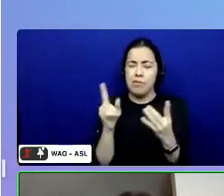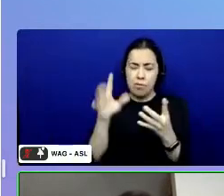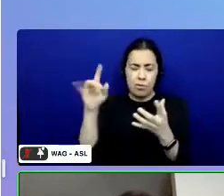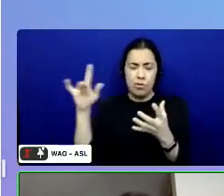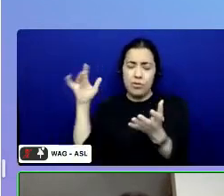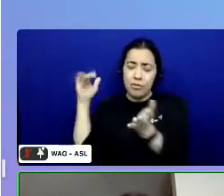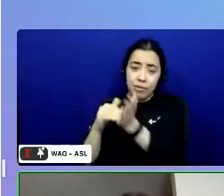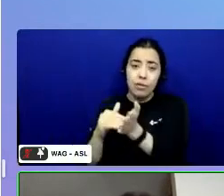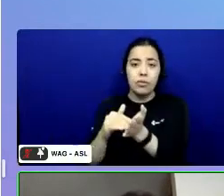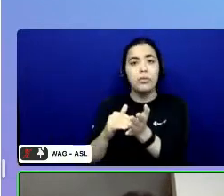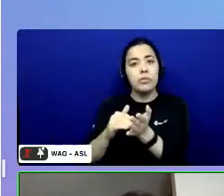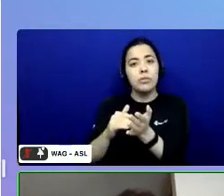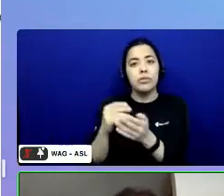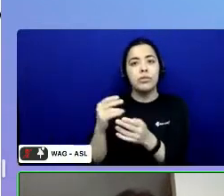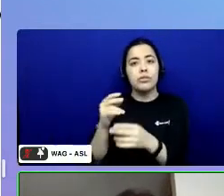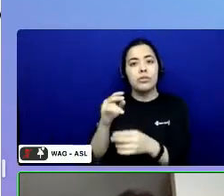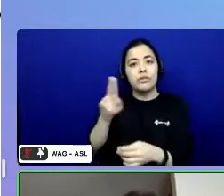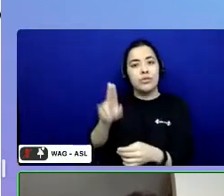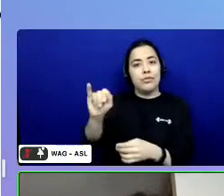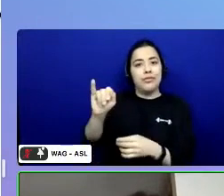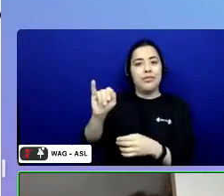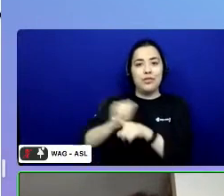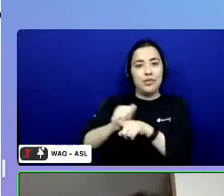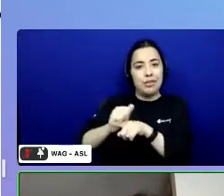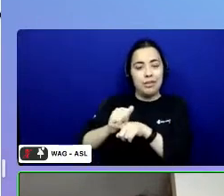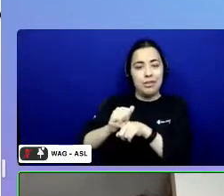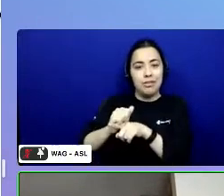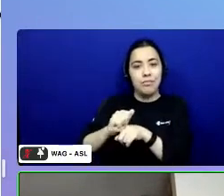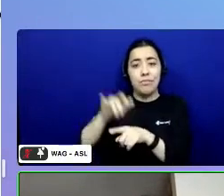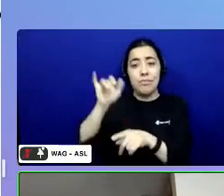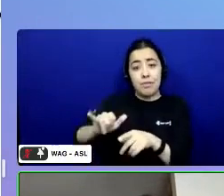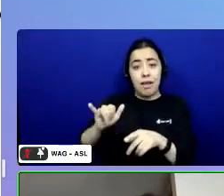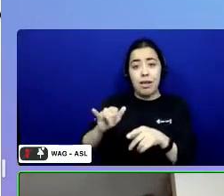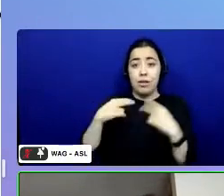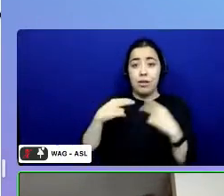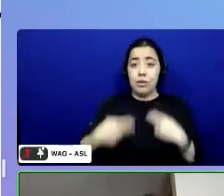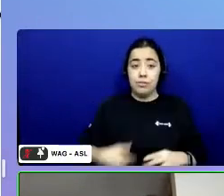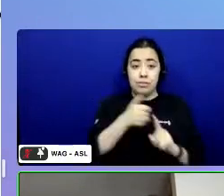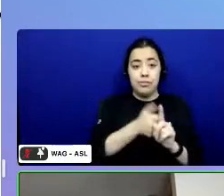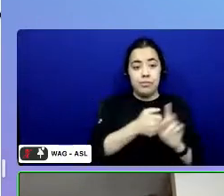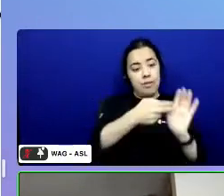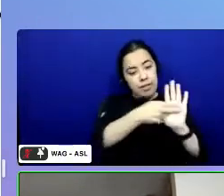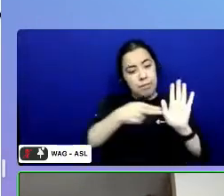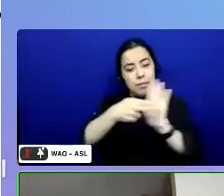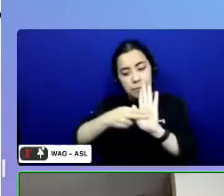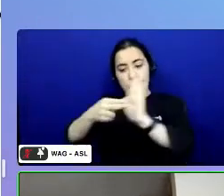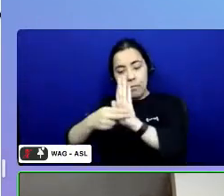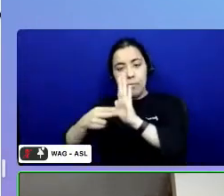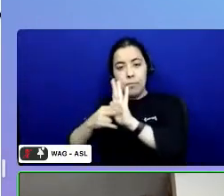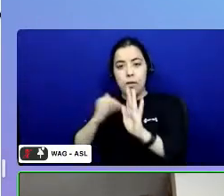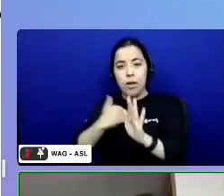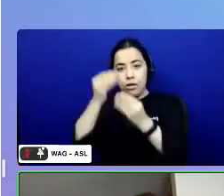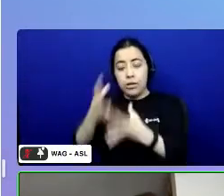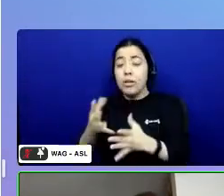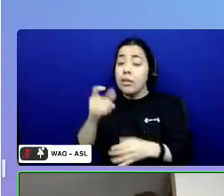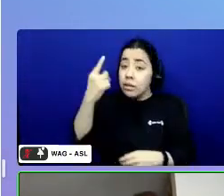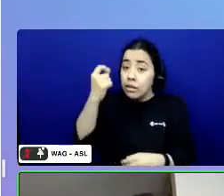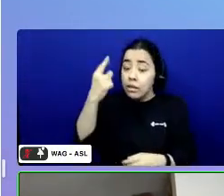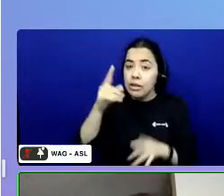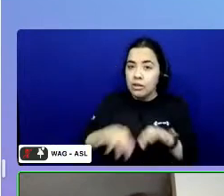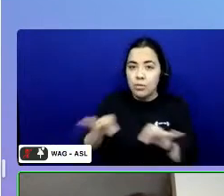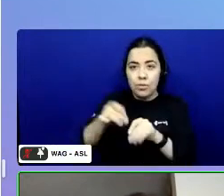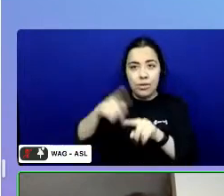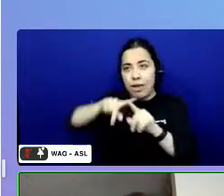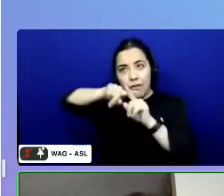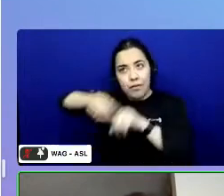to train on. And the humans that label our data, because it's very important, you can't just rely on what's in the markup